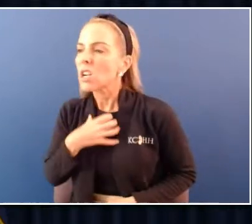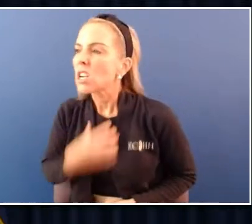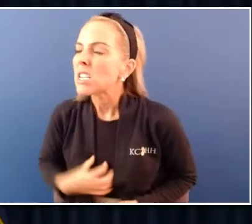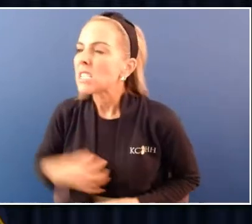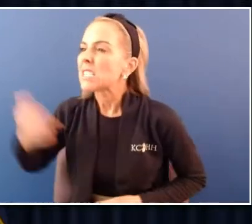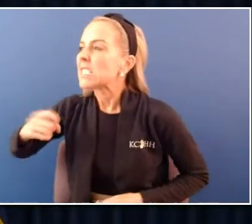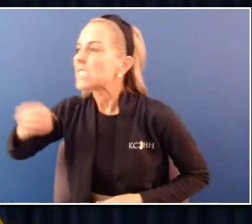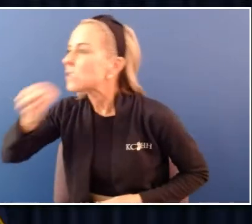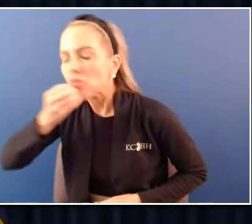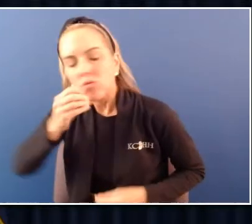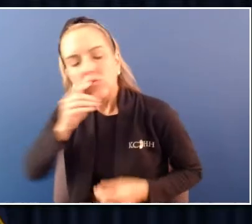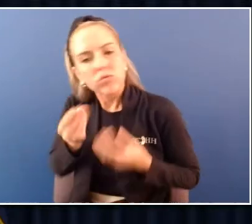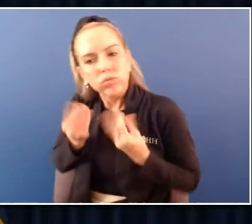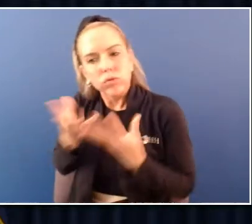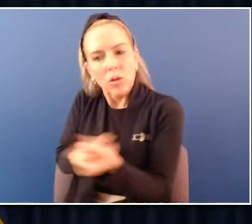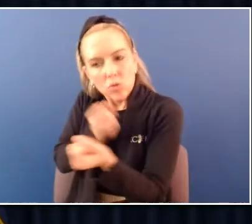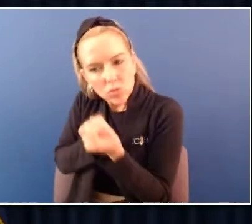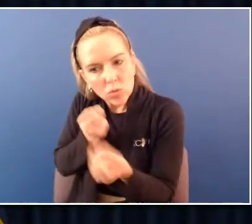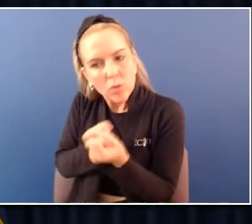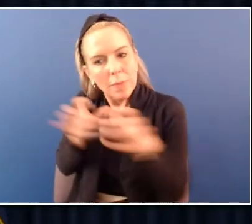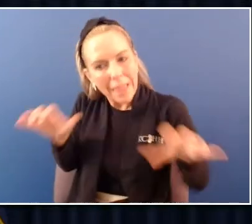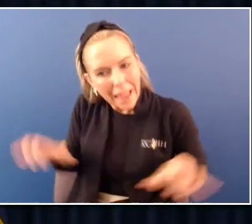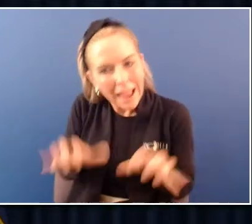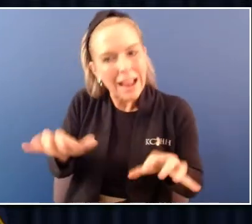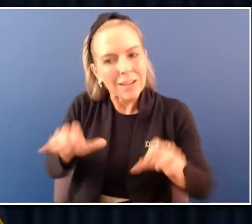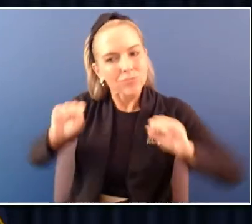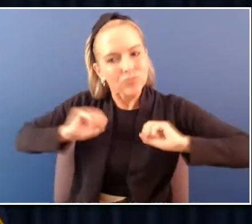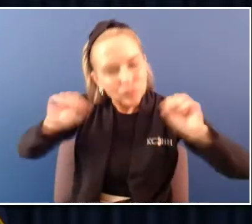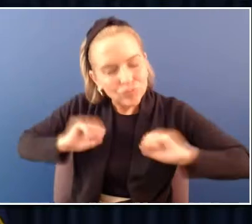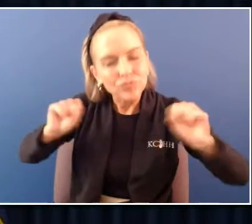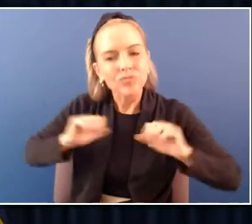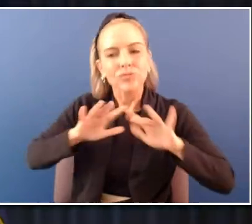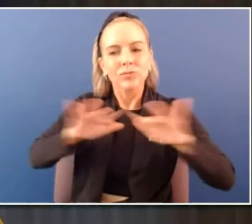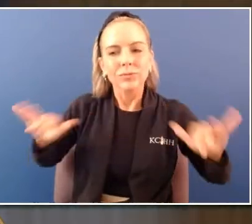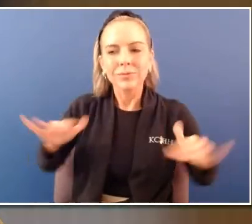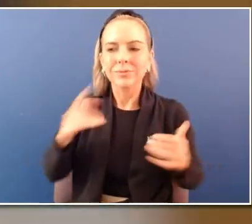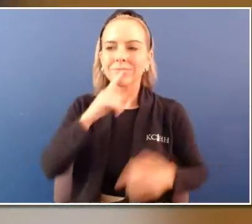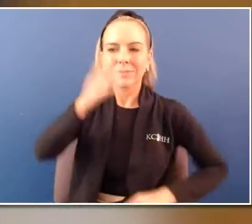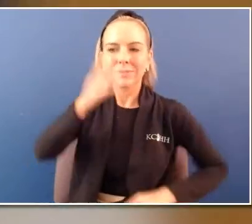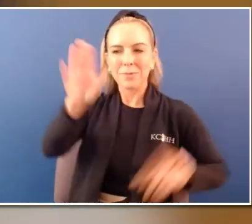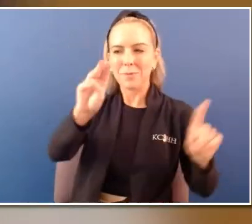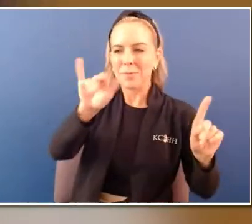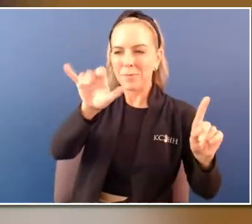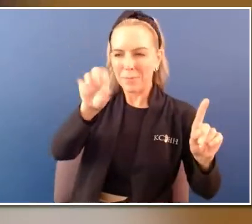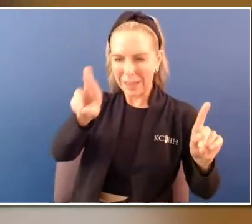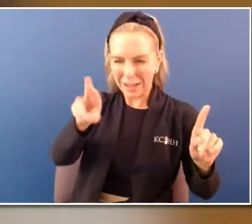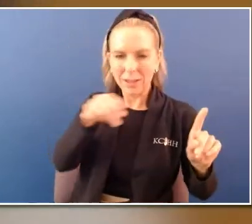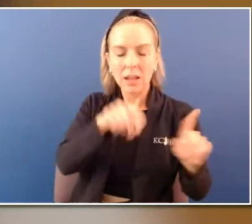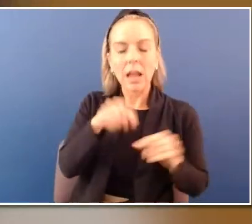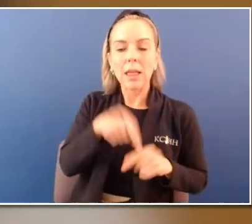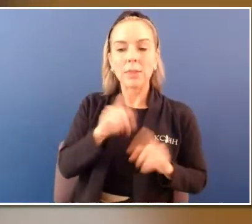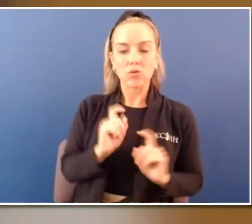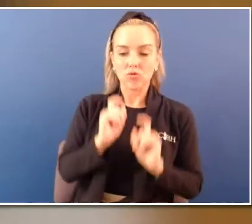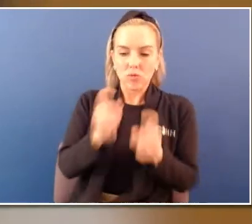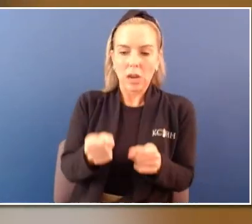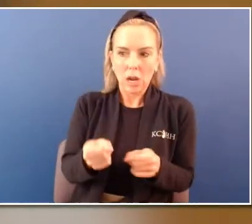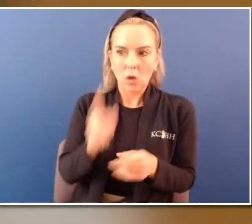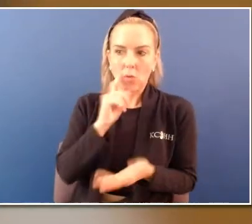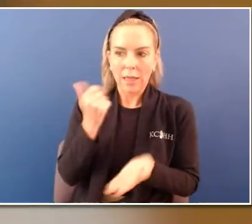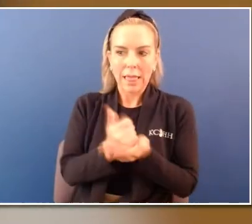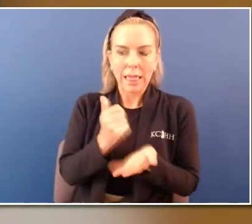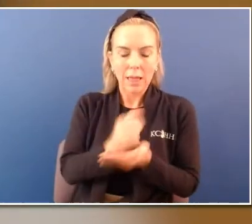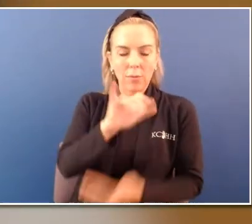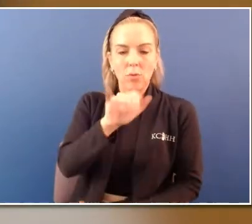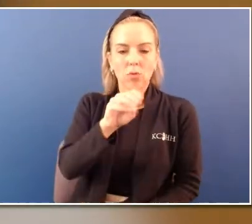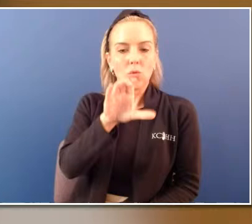have a video from Mayor Henry Royce about the project. This grant that's going to help the YMCA is going to